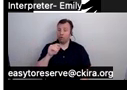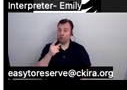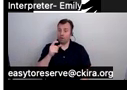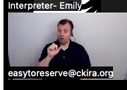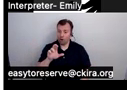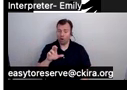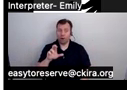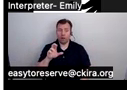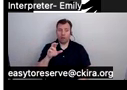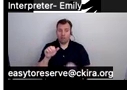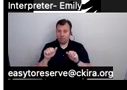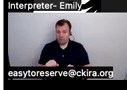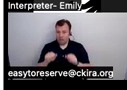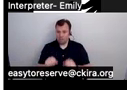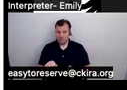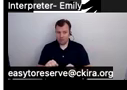feasibility,